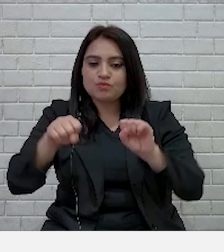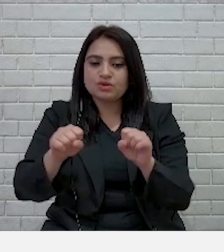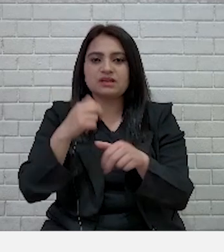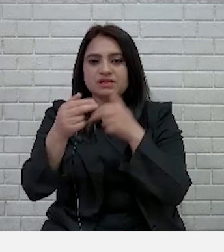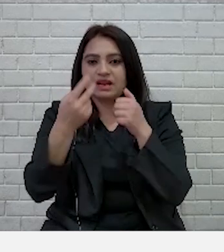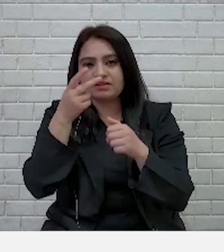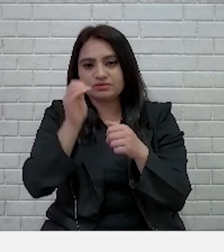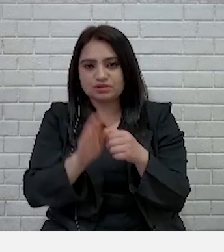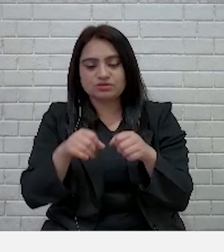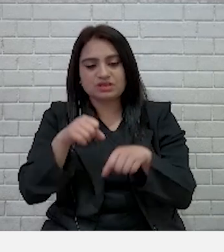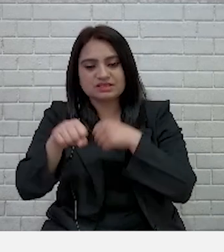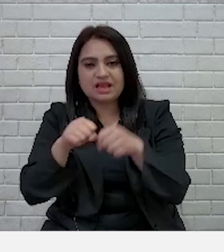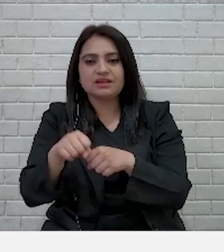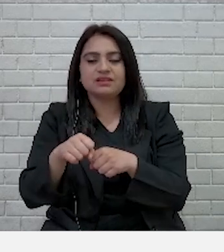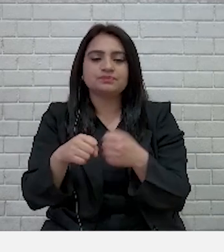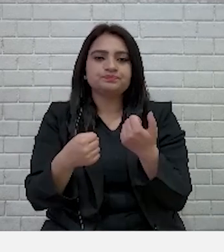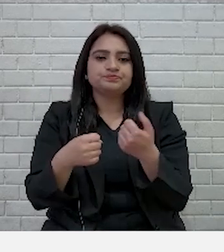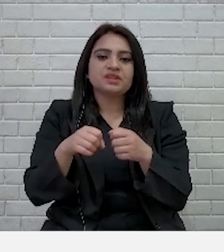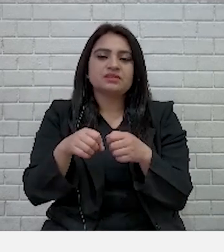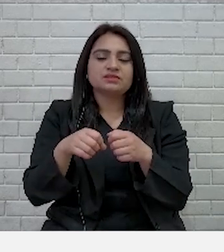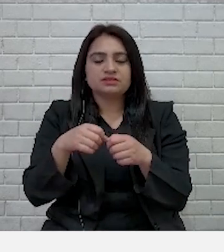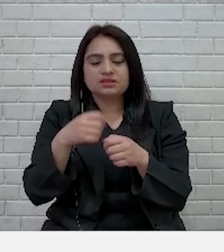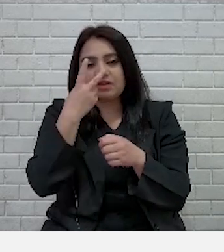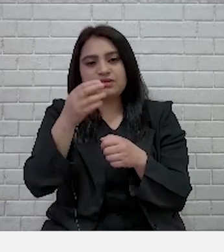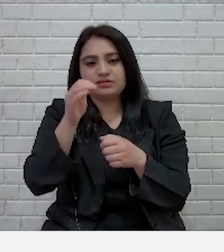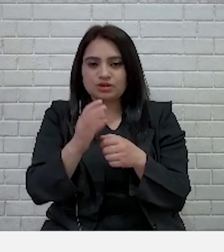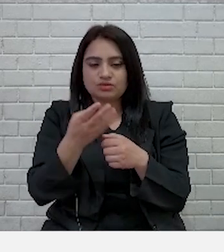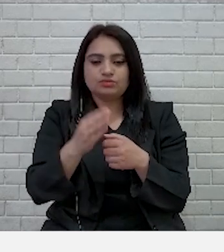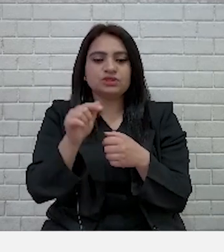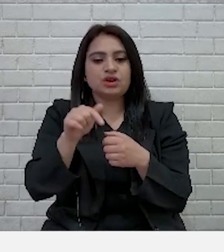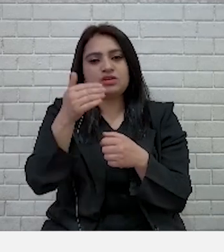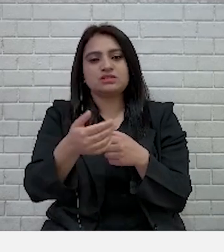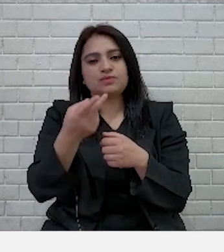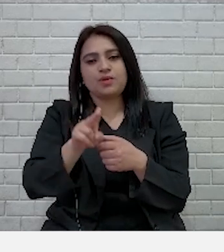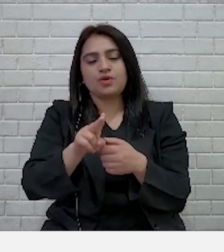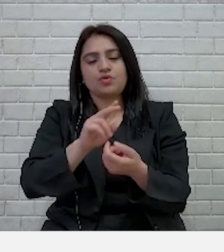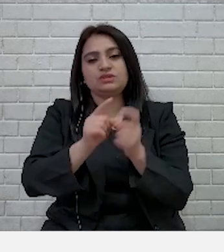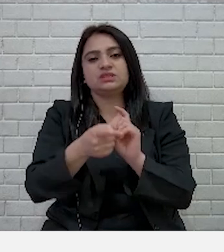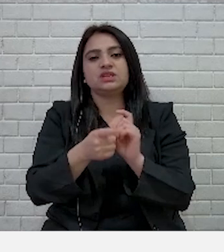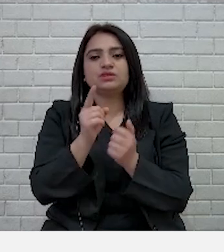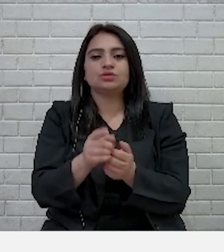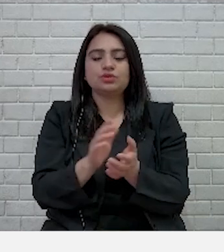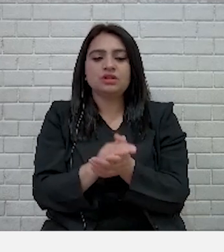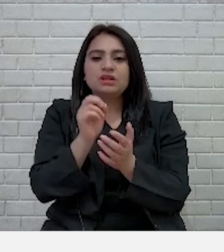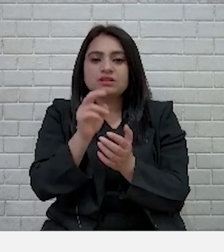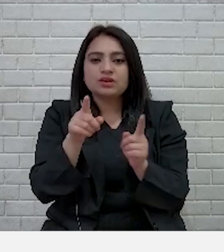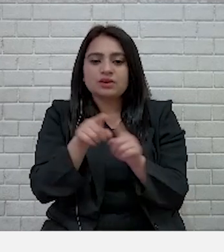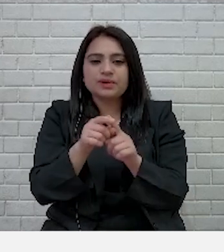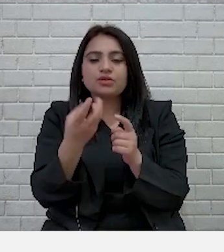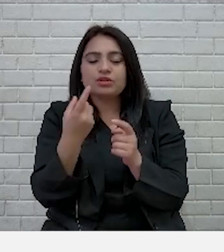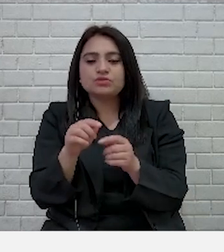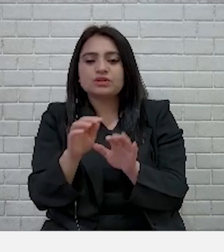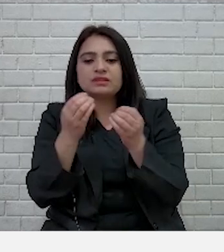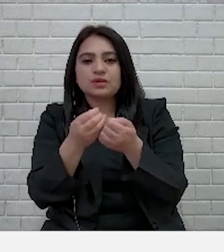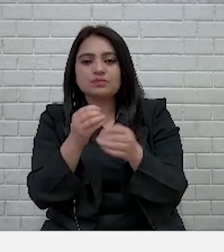even. So it is something that we have came so far, but still there are certain communities, we still hold back to the women that